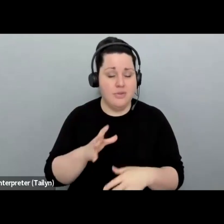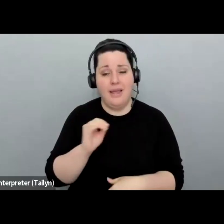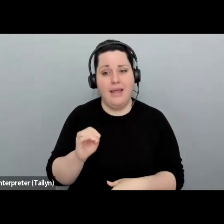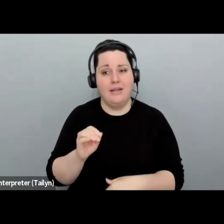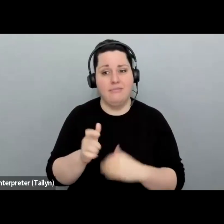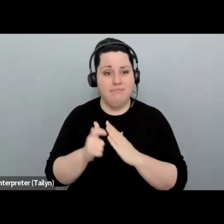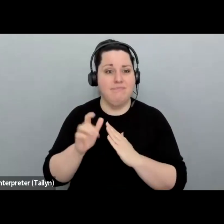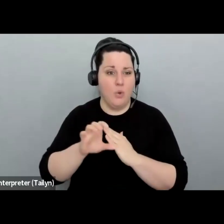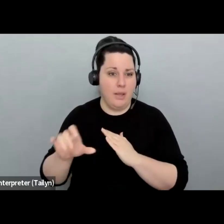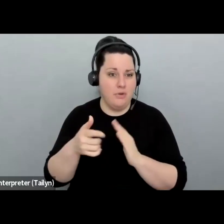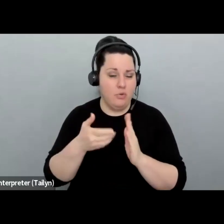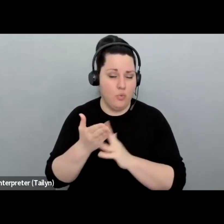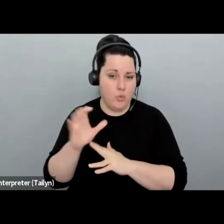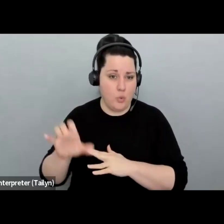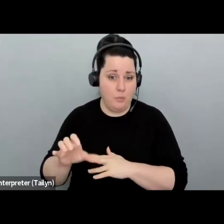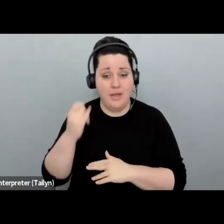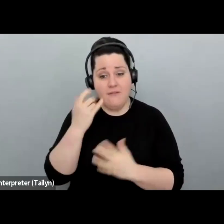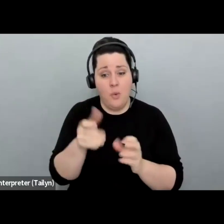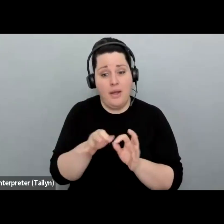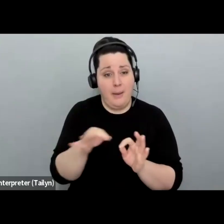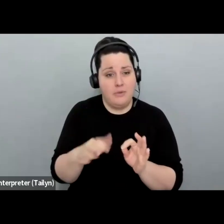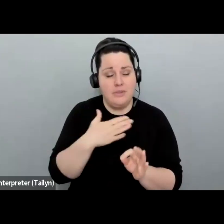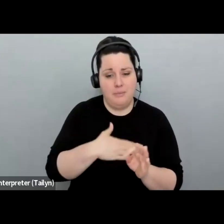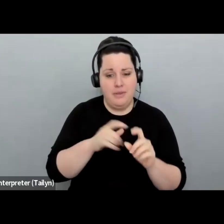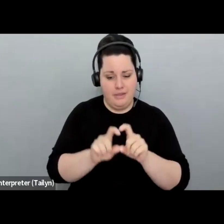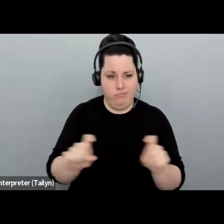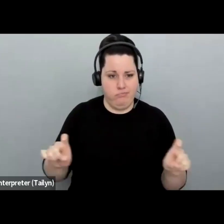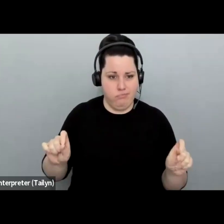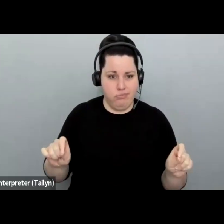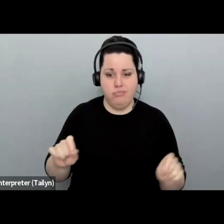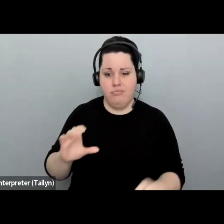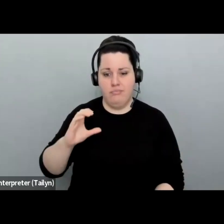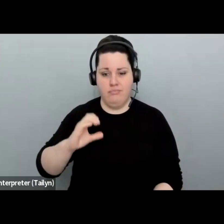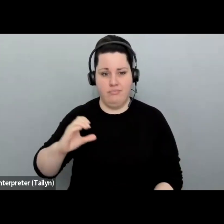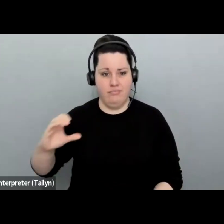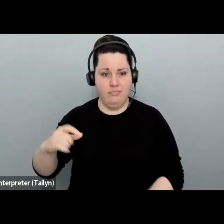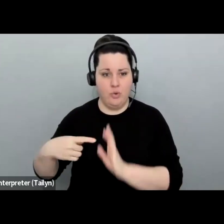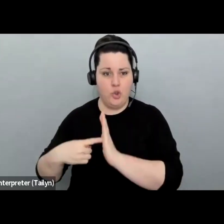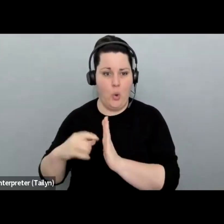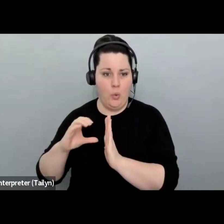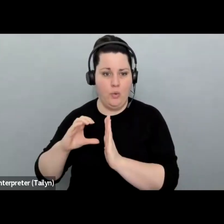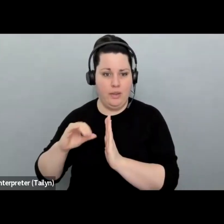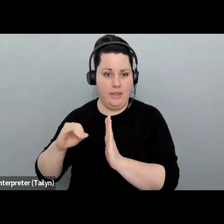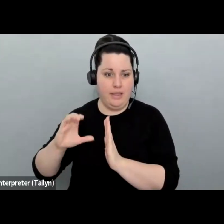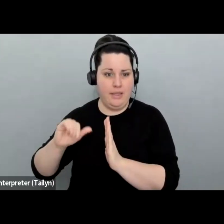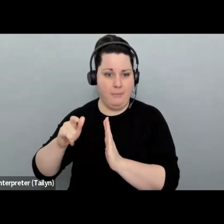via Zoom. If you'd like to activate captions, please navigate to your toolbar and click Show Captions.